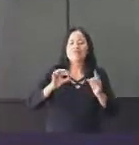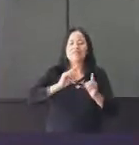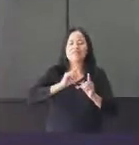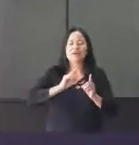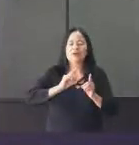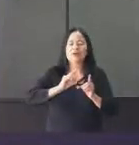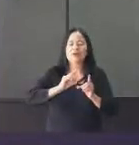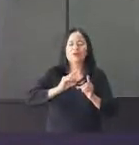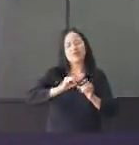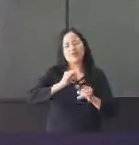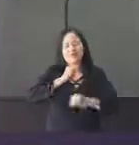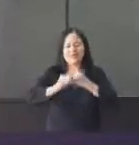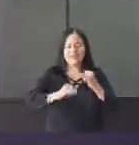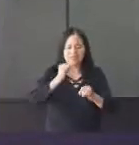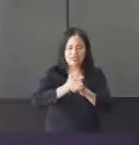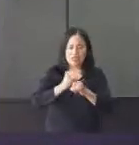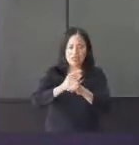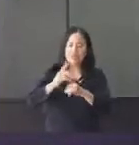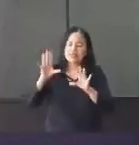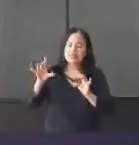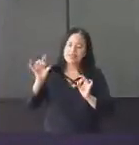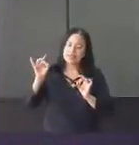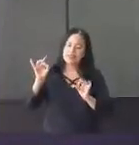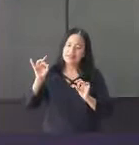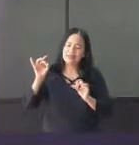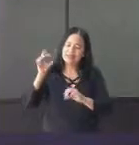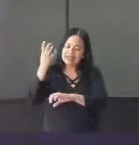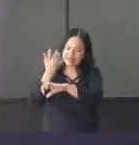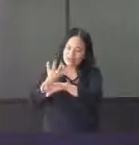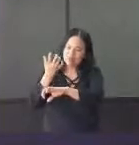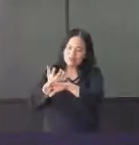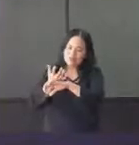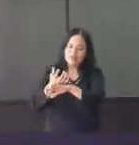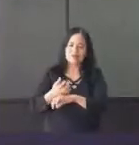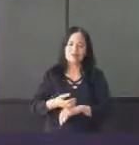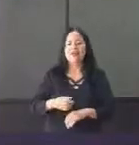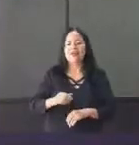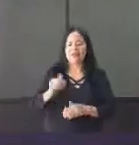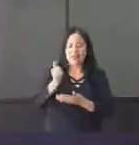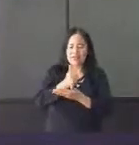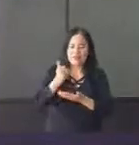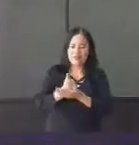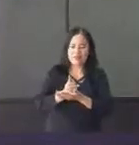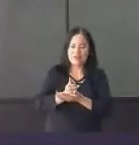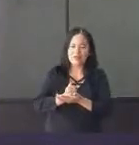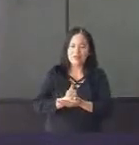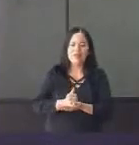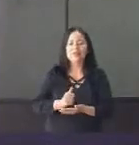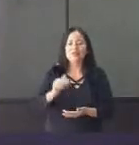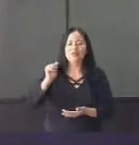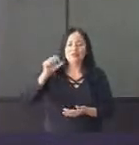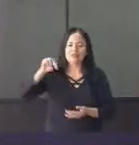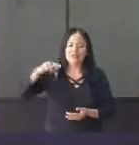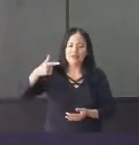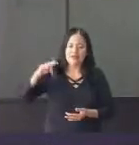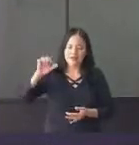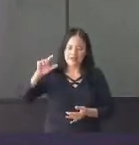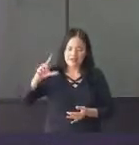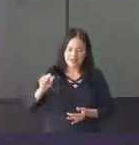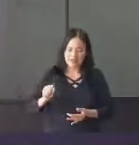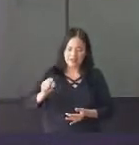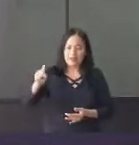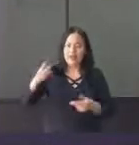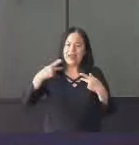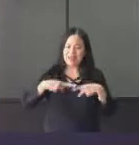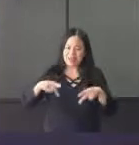Affairs of the Mayor of Los Angeles. She is with us virtually. As I said, she is Director of Olympic and Paralympic